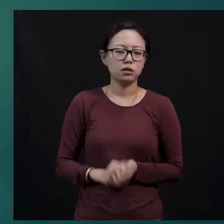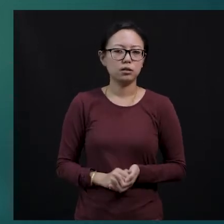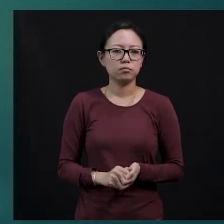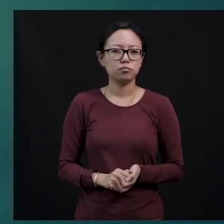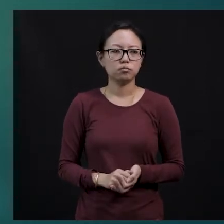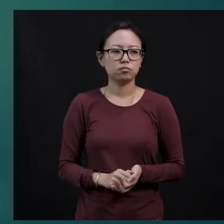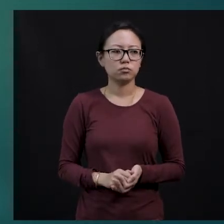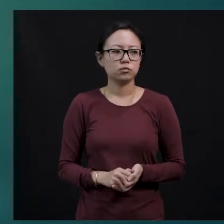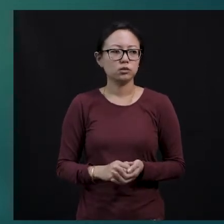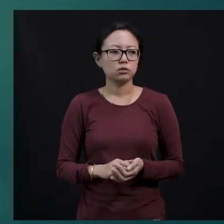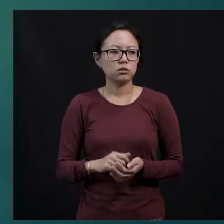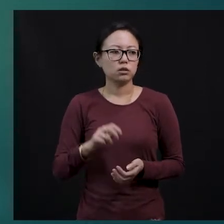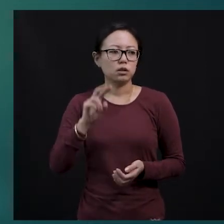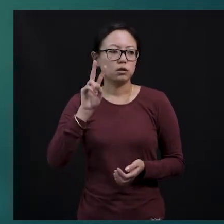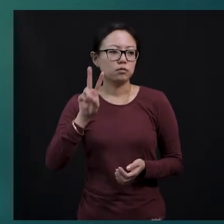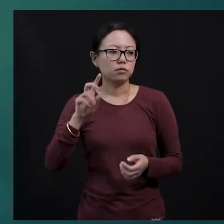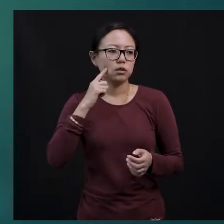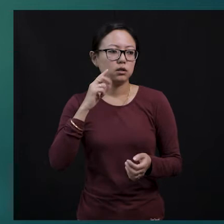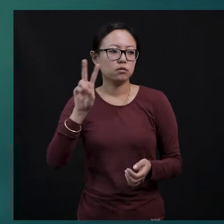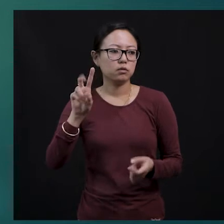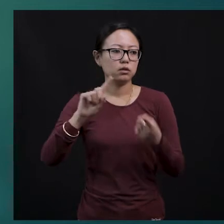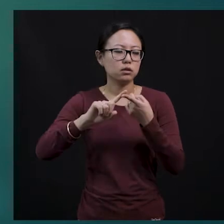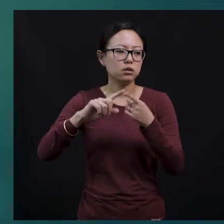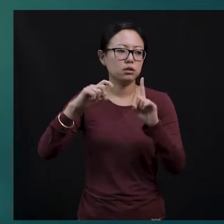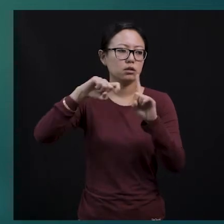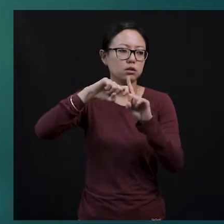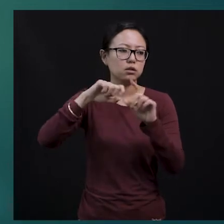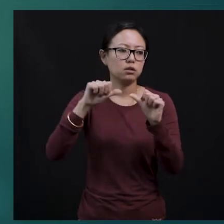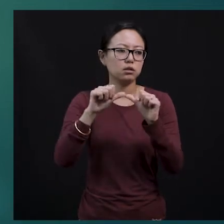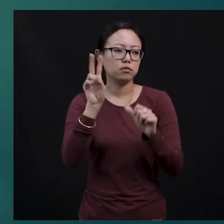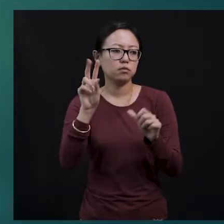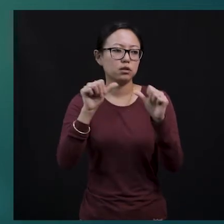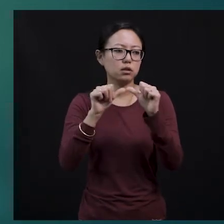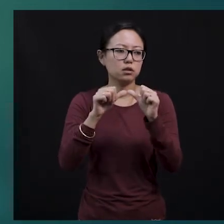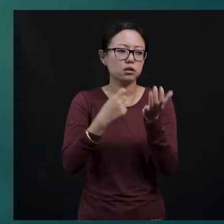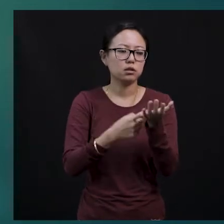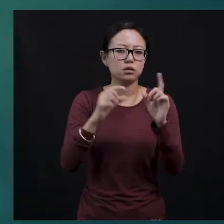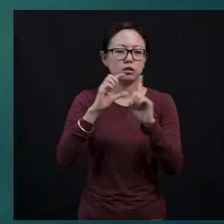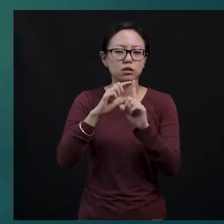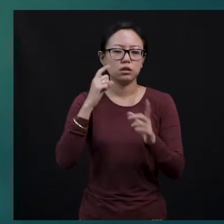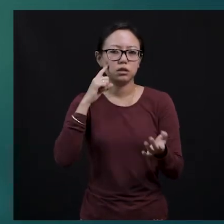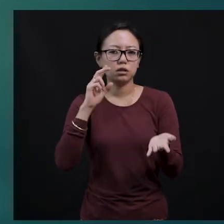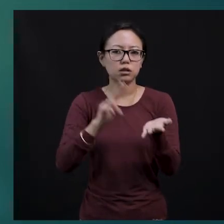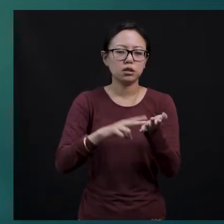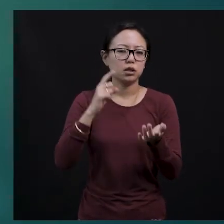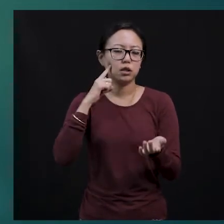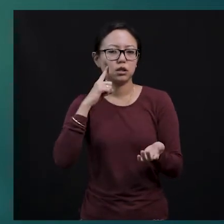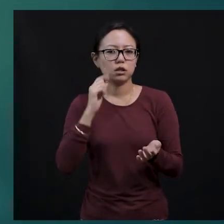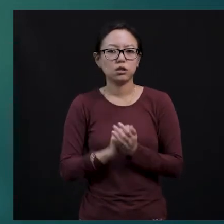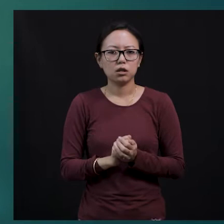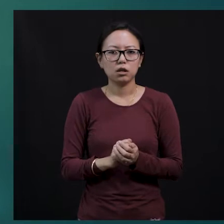started Vivekardani, a monthly magazine, to point out and criticize the flaws in the society. So, he took the